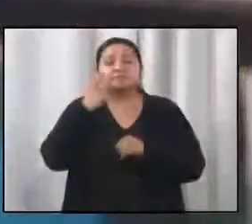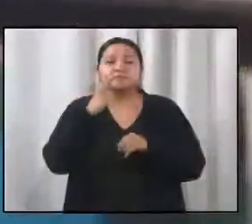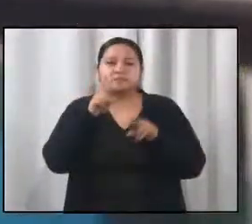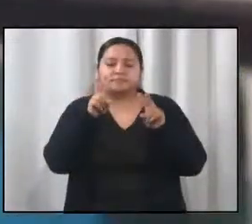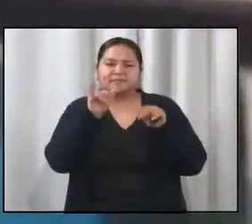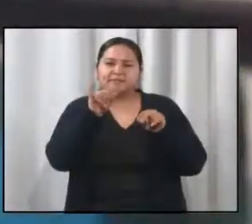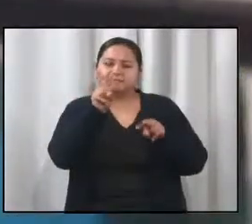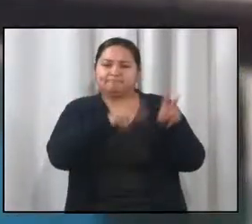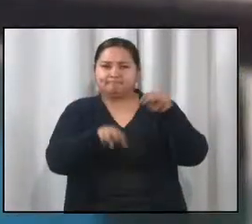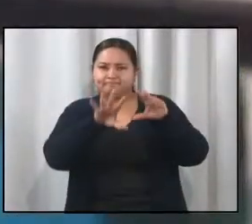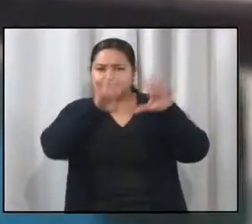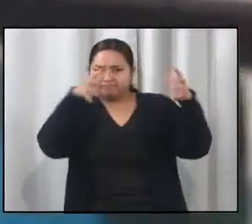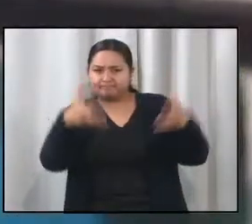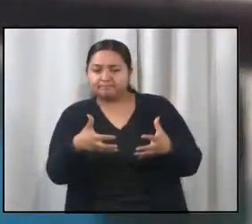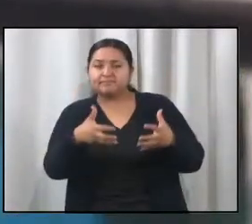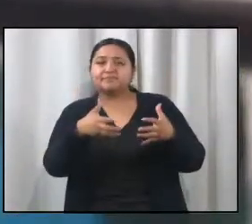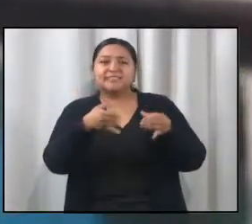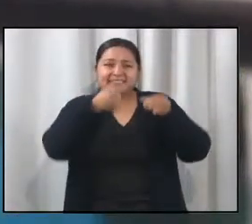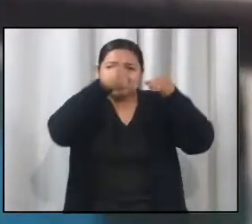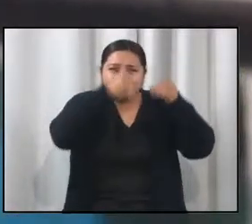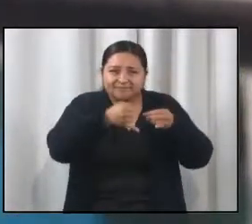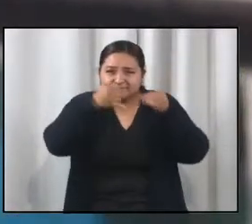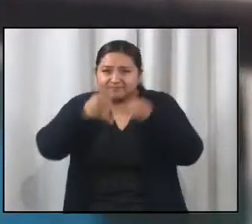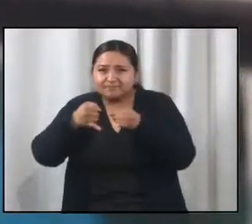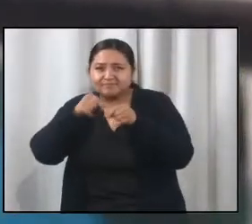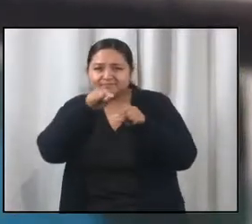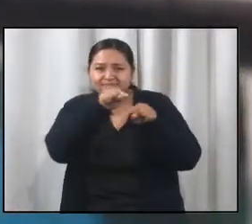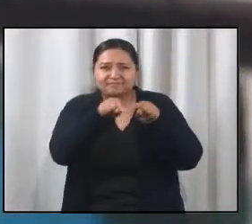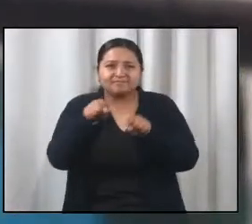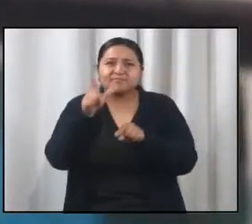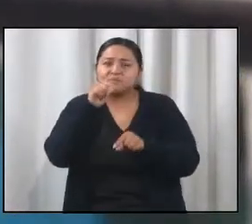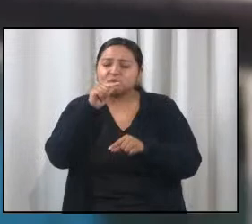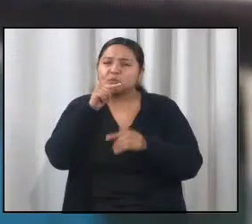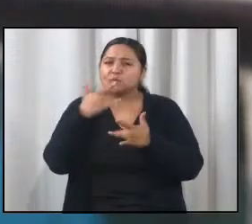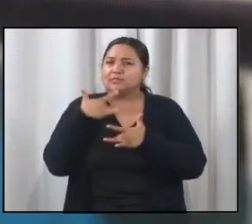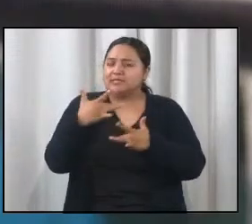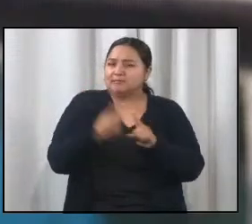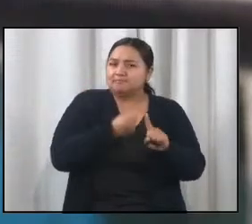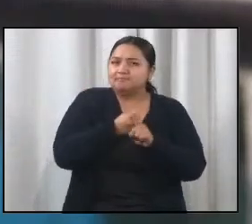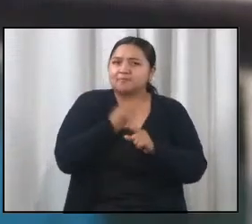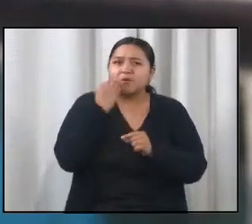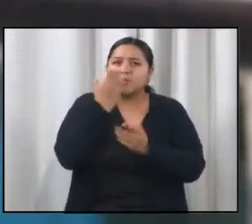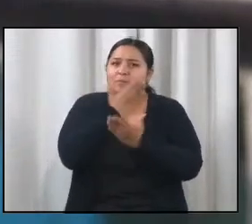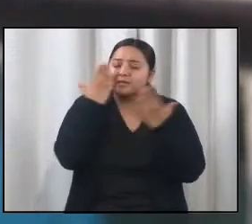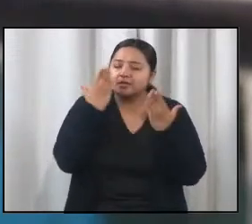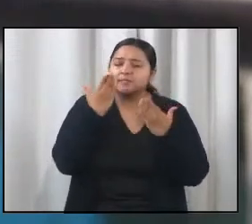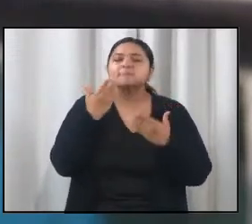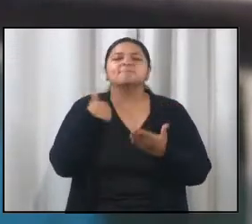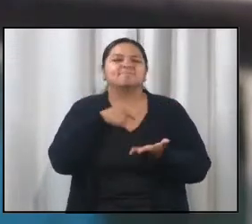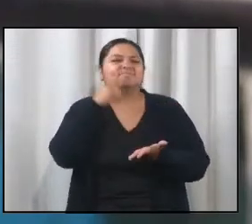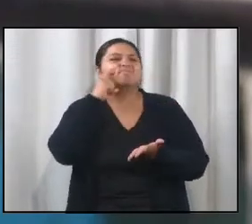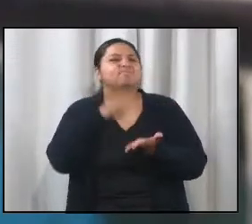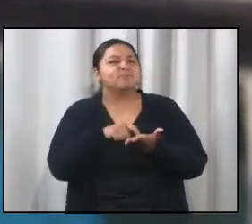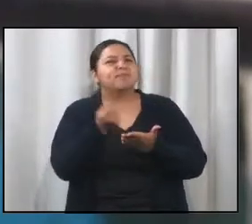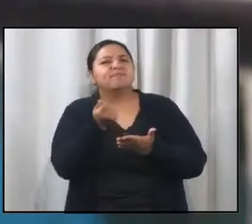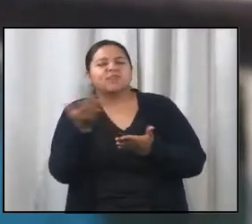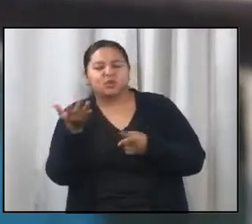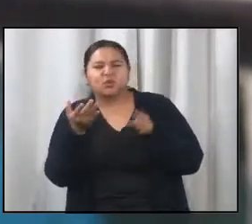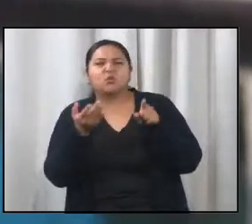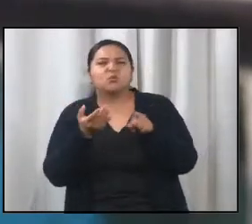levels data and who is at highest risk of experiencing homelessness, we see several indicators that are directly